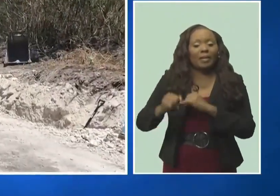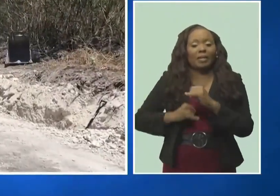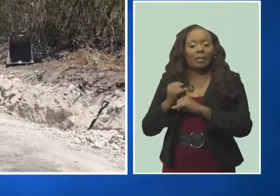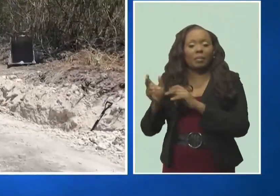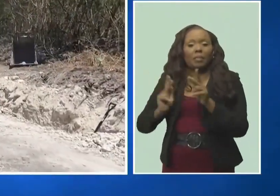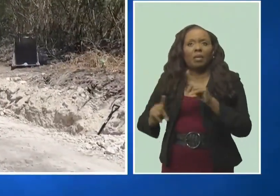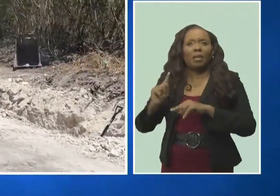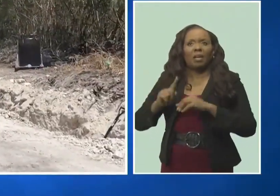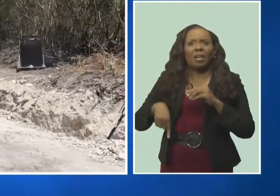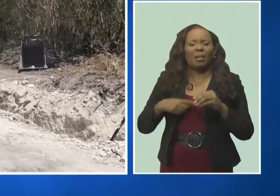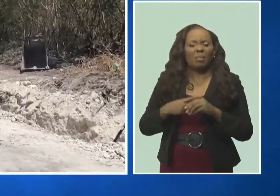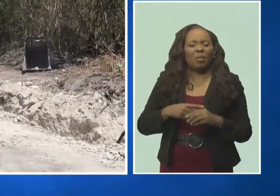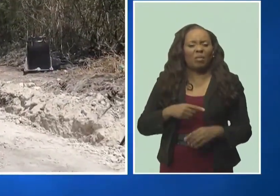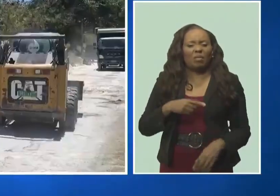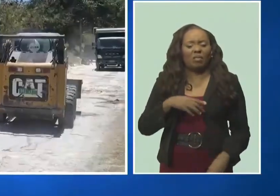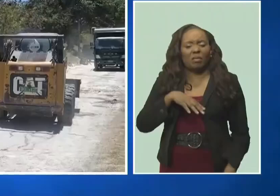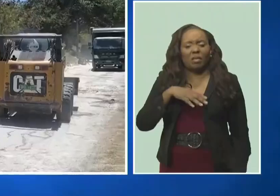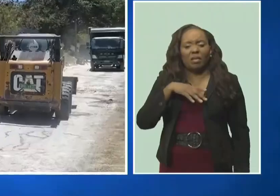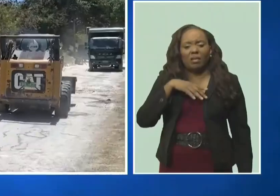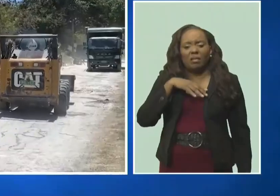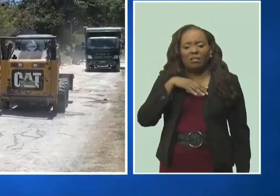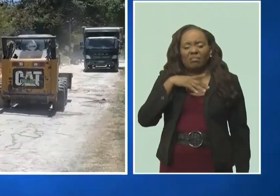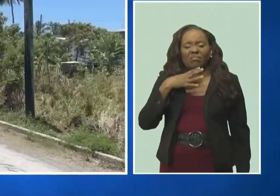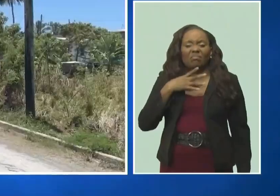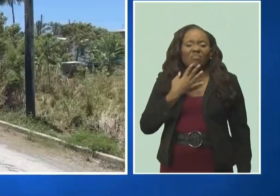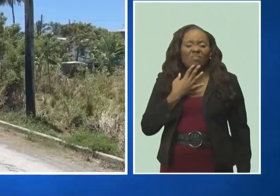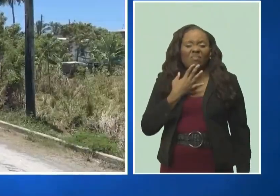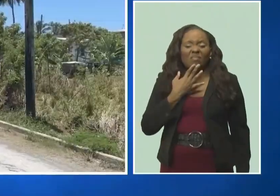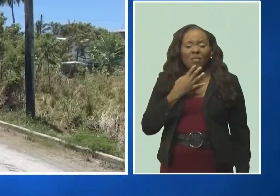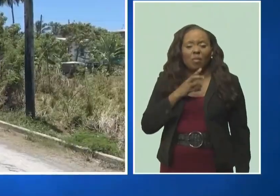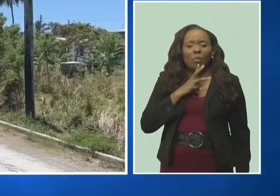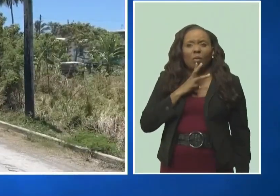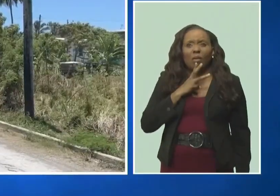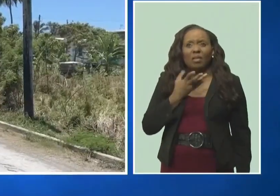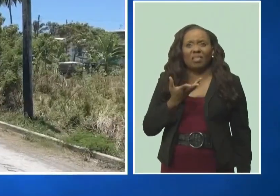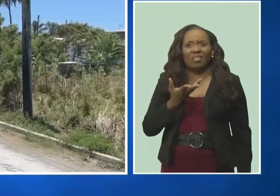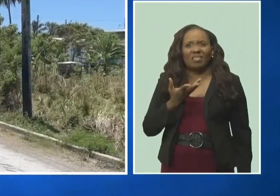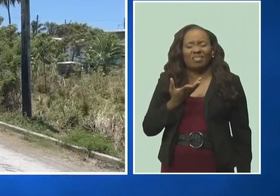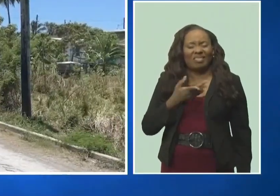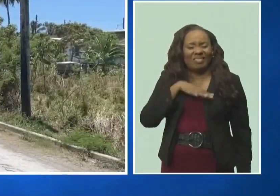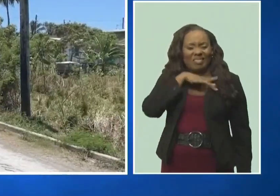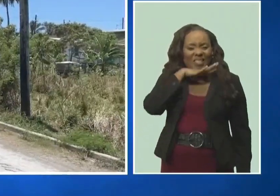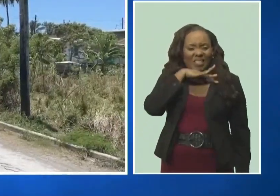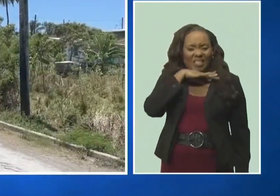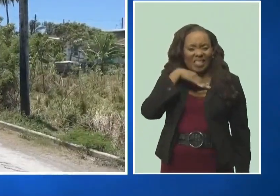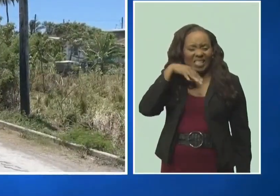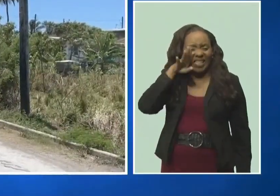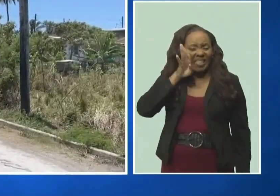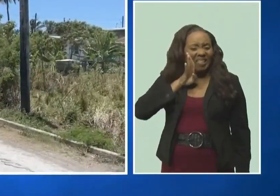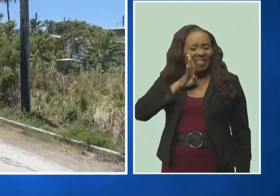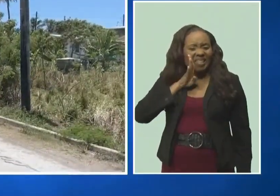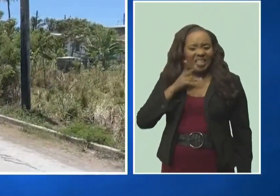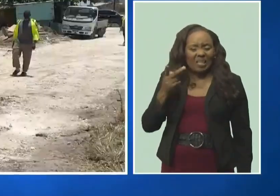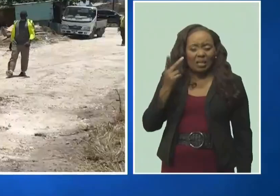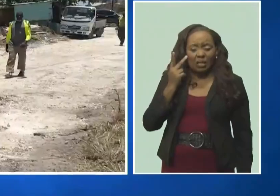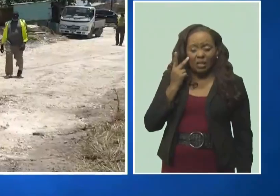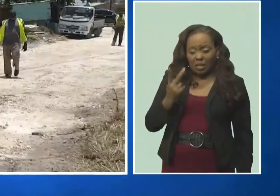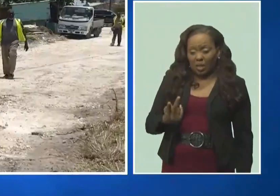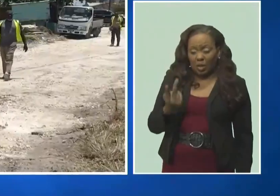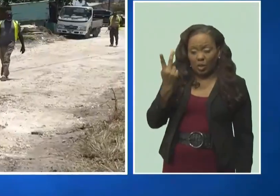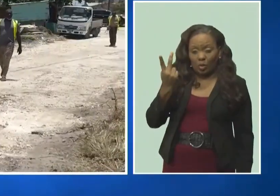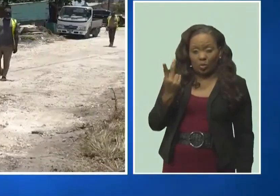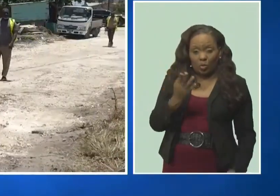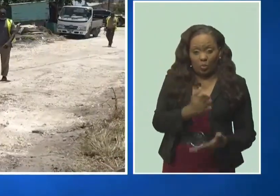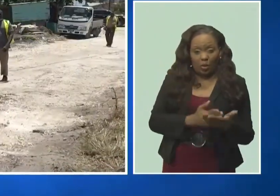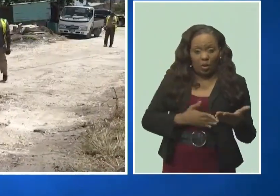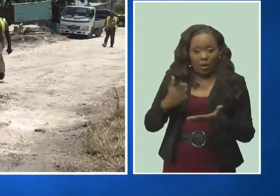the discoloration of the water. He says they have identified 2 areas where the silt is entering the water catchment